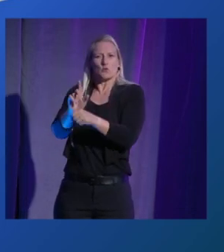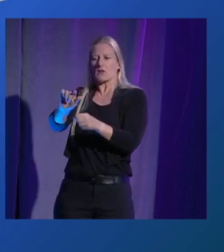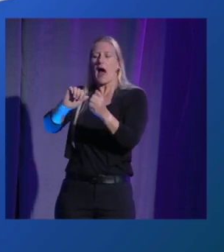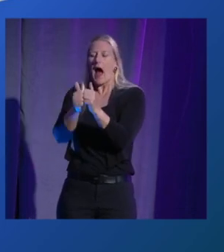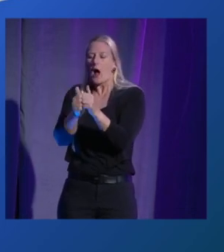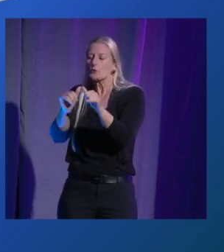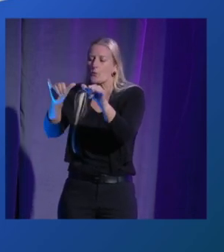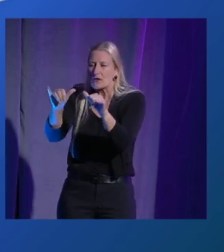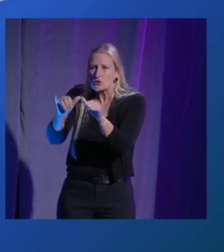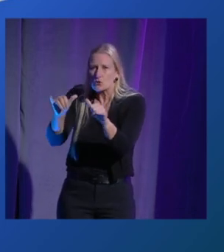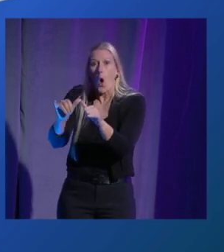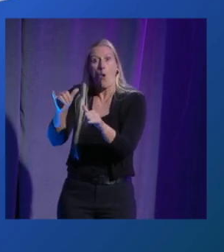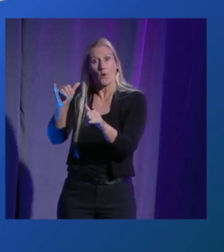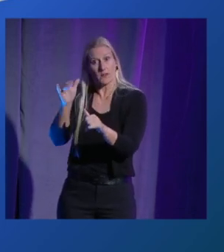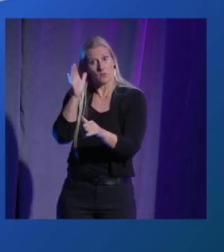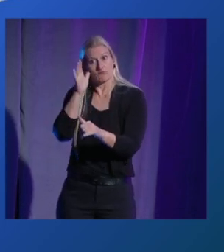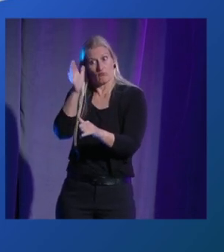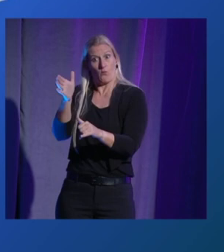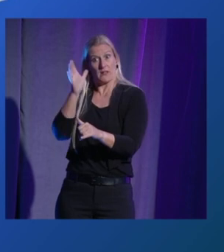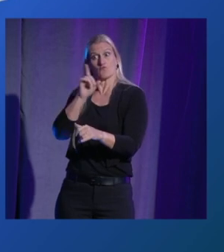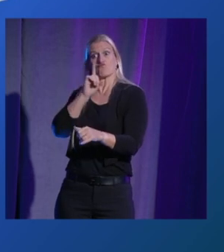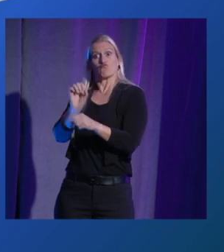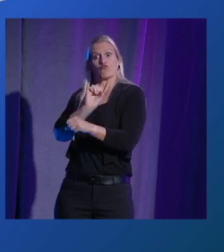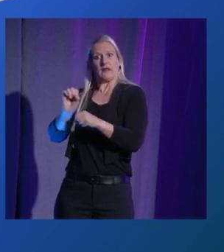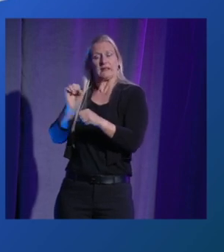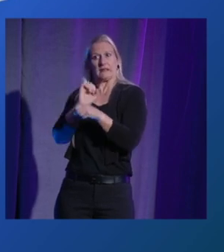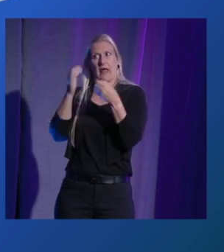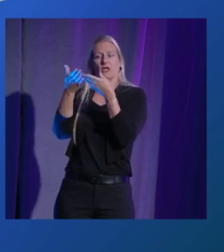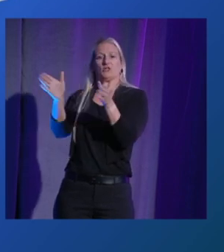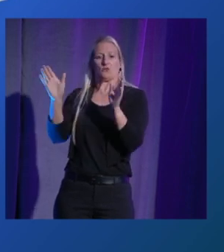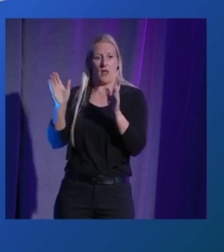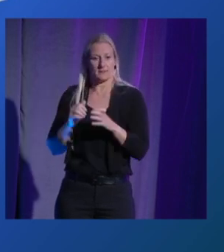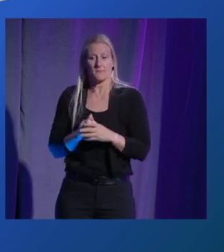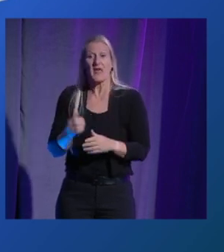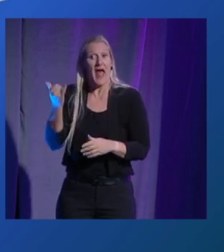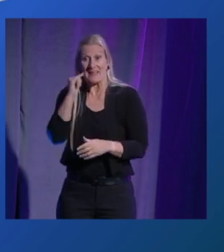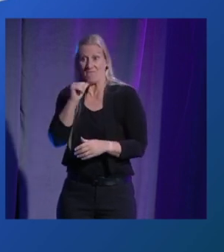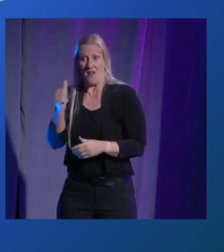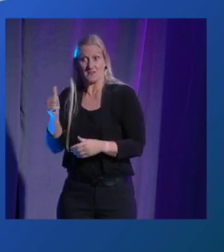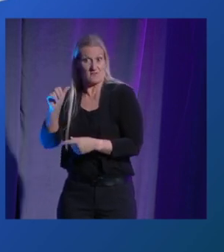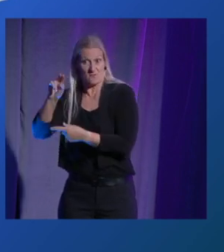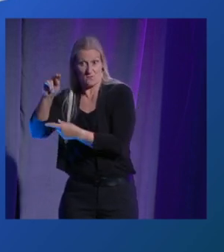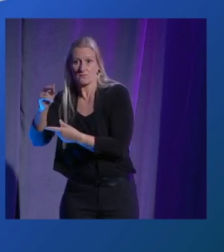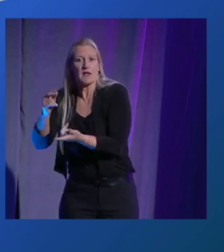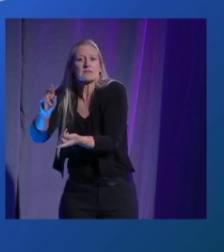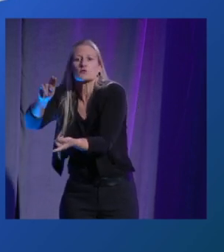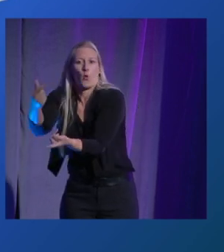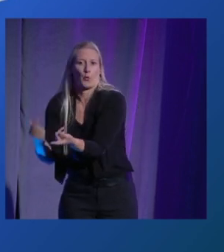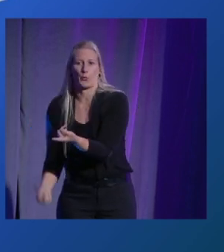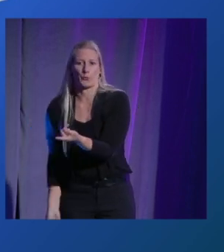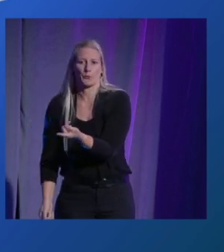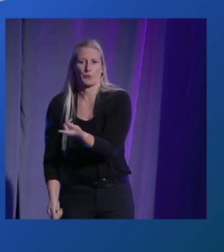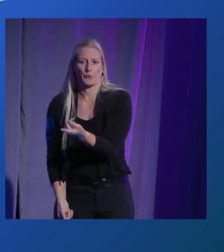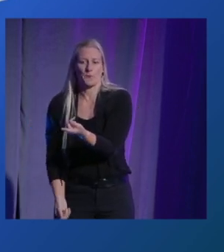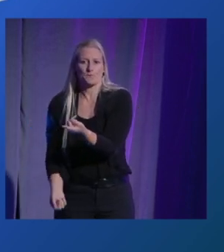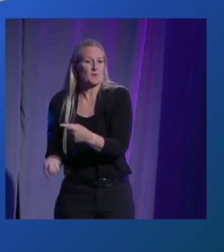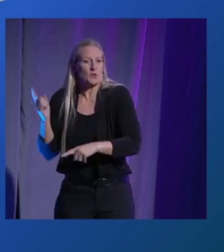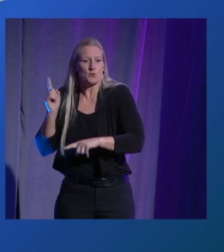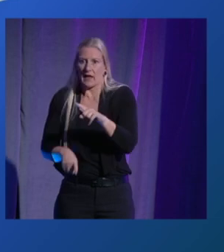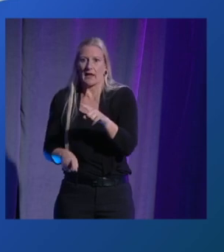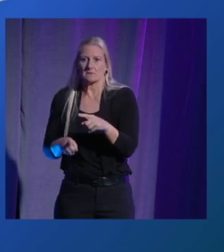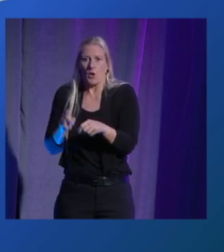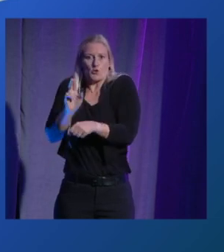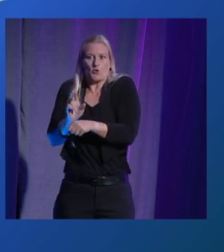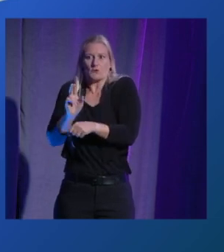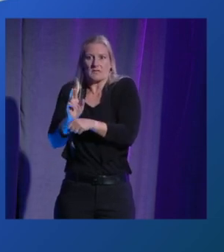generalize to new data and if it doesn't then that model is worth nothing at all right you can't use it to make any new inference on any new data